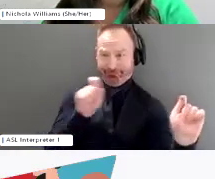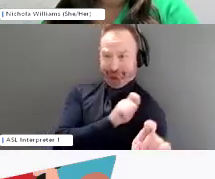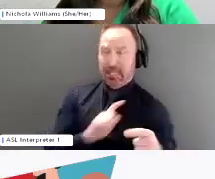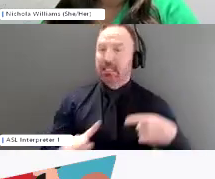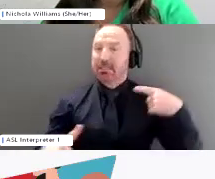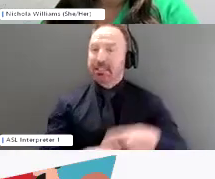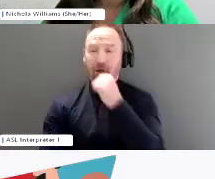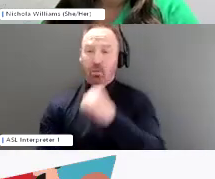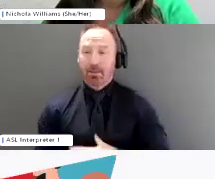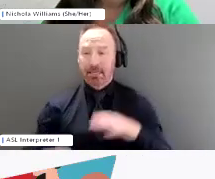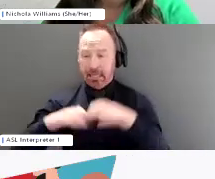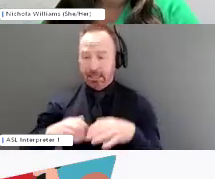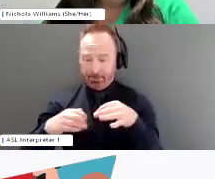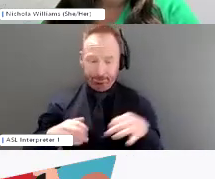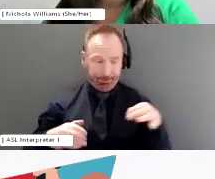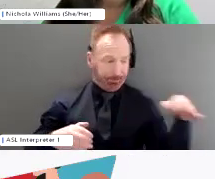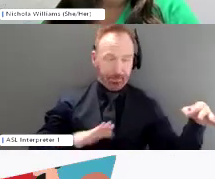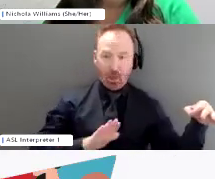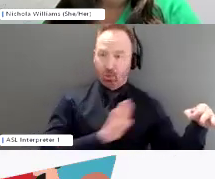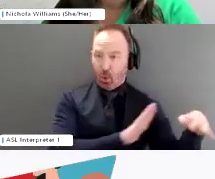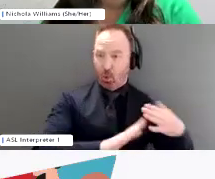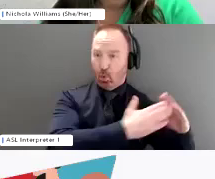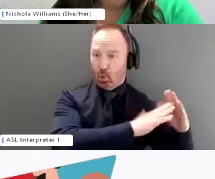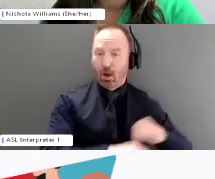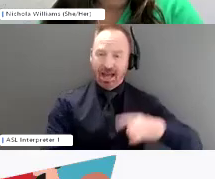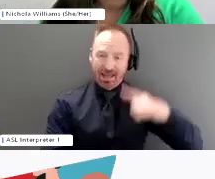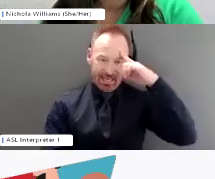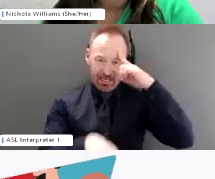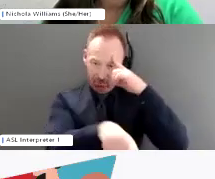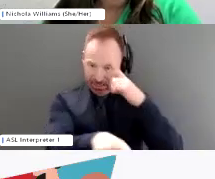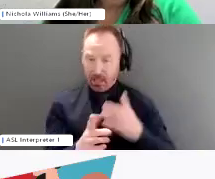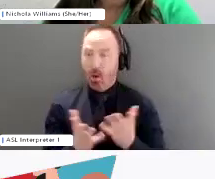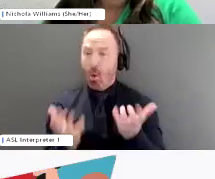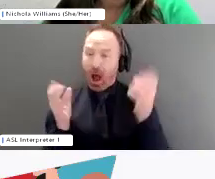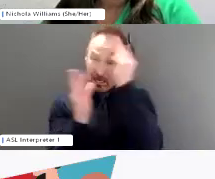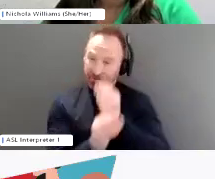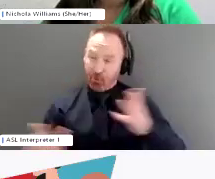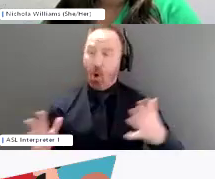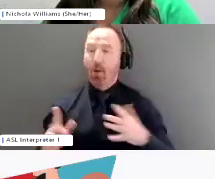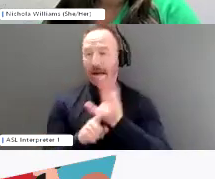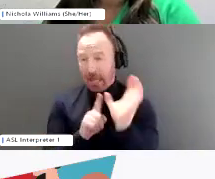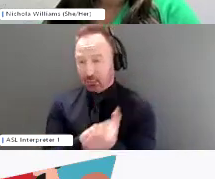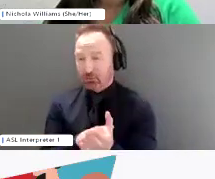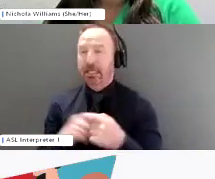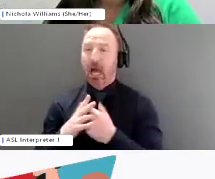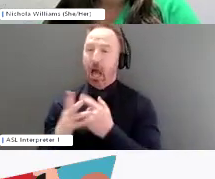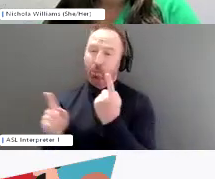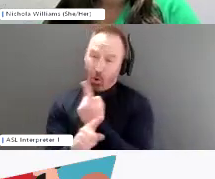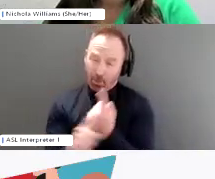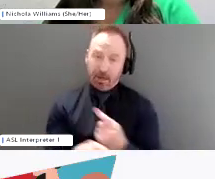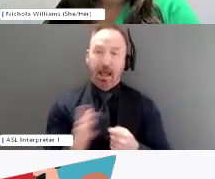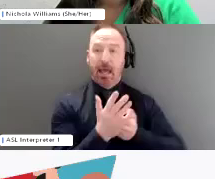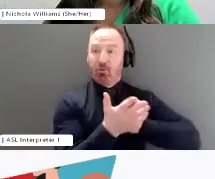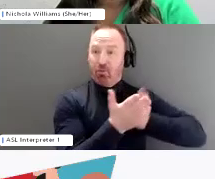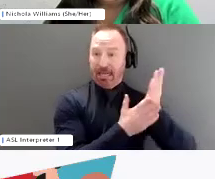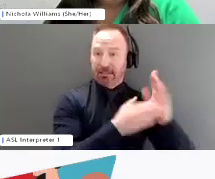communities. Our mission is to build a survivor-informed, culturally appropriate, and rights-based support system,